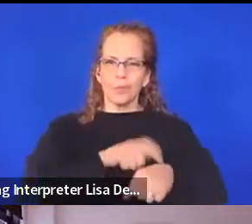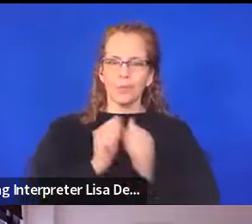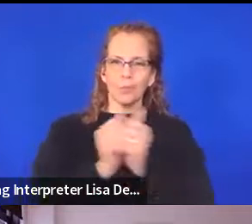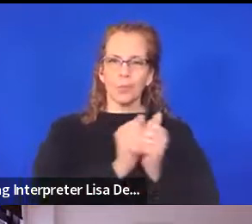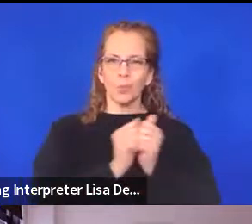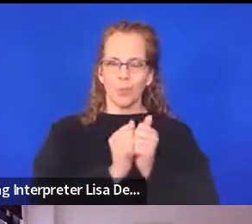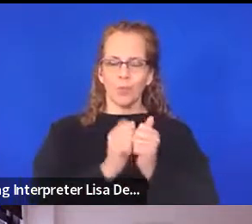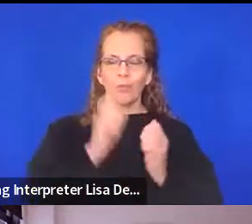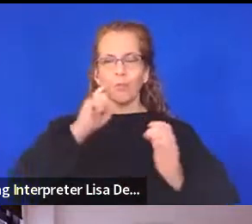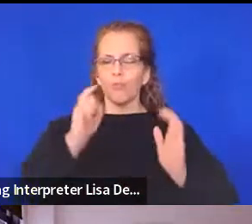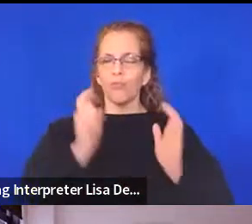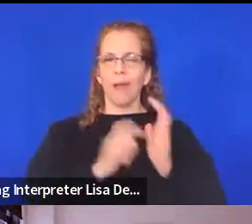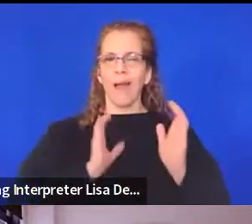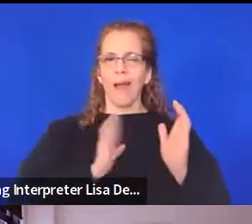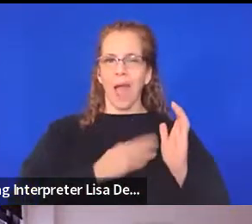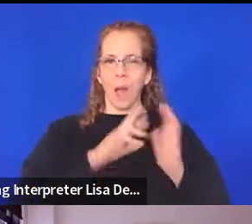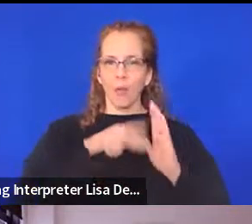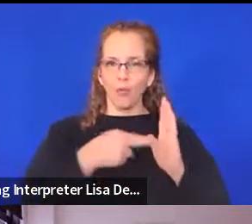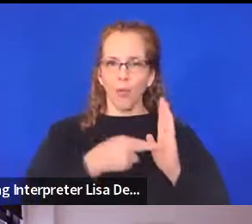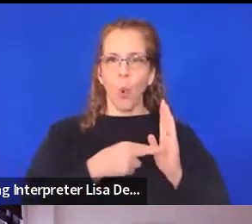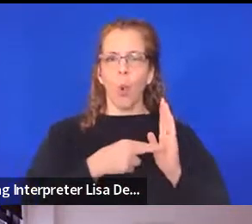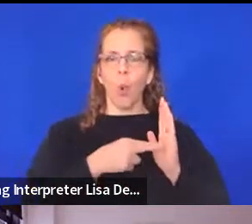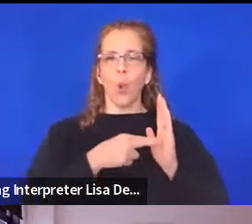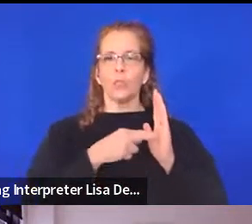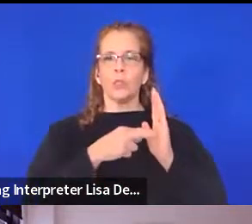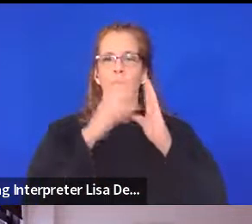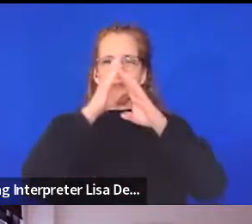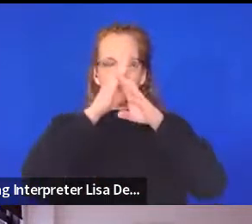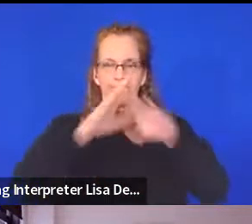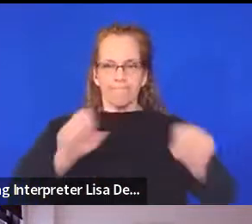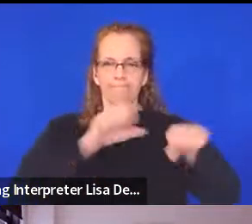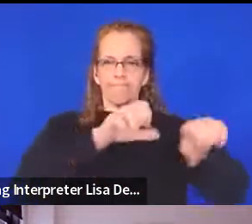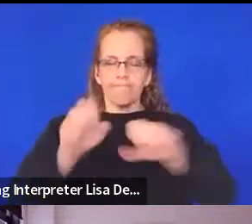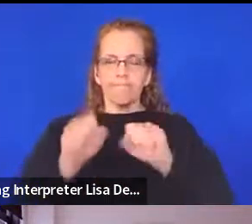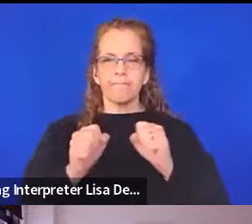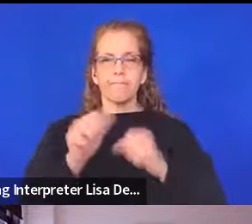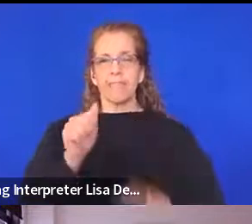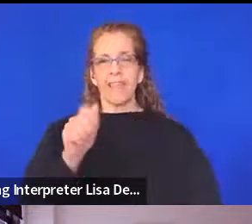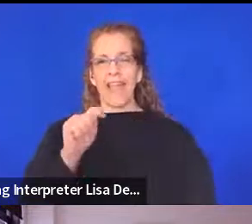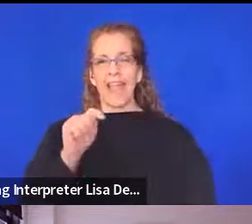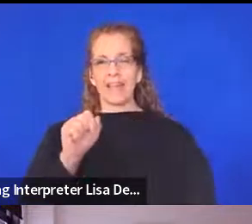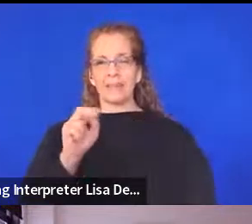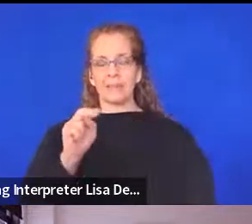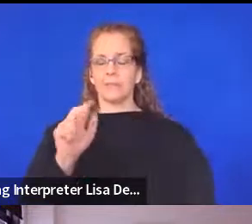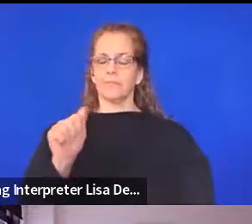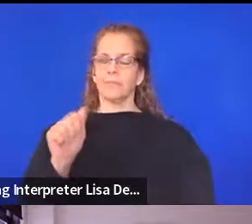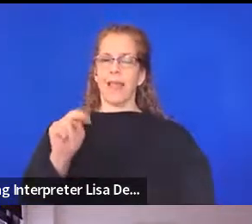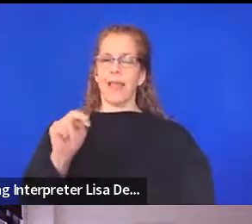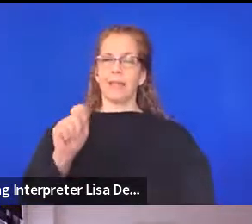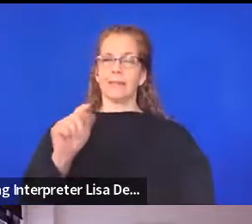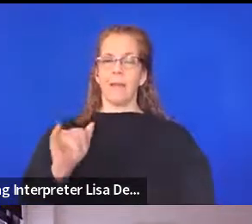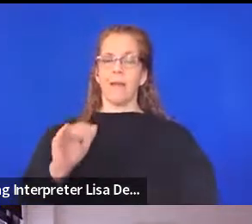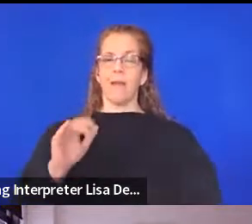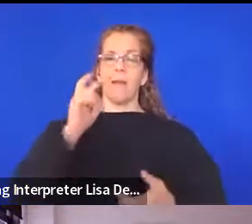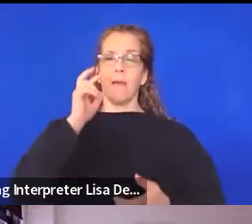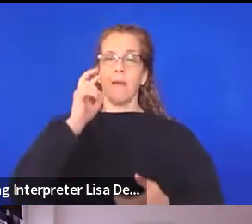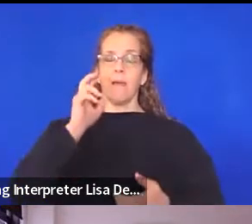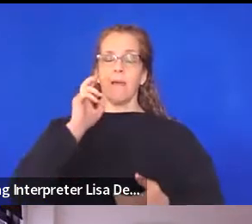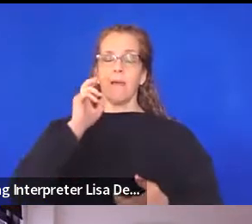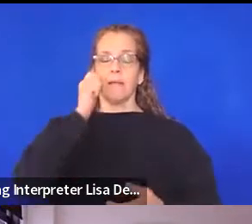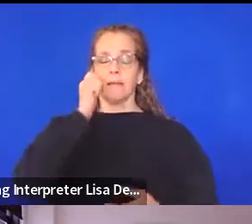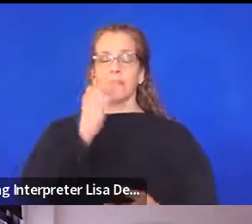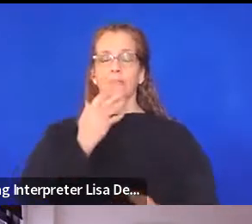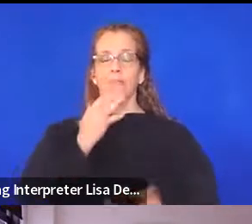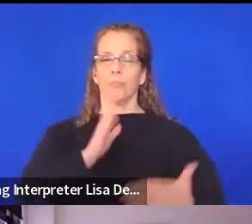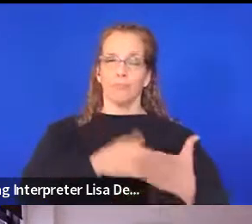in reconciliation, decolonization, anti-racism, and allyship. Thank you. The virtual part